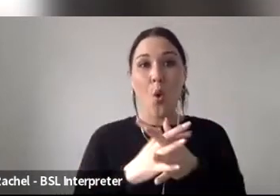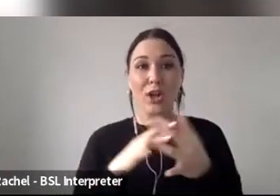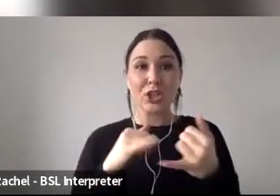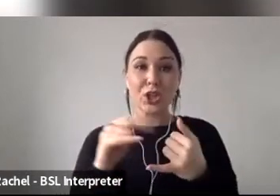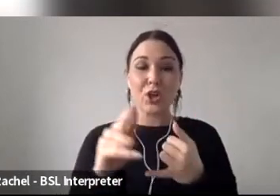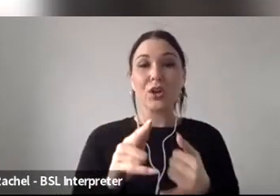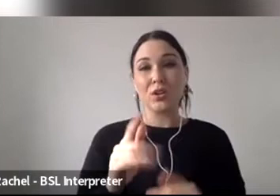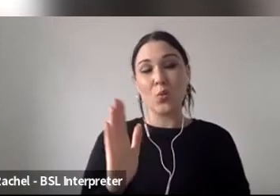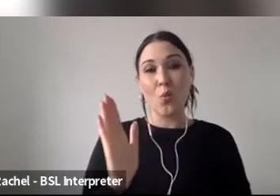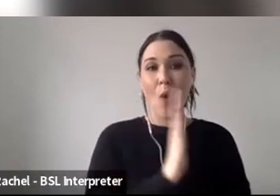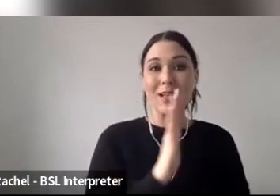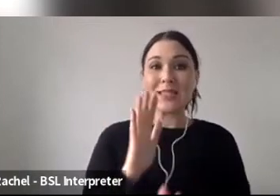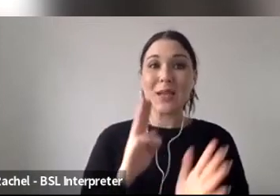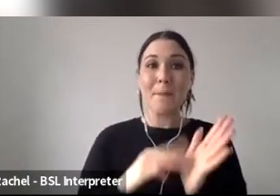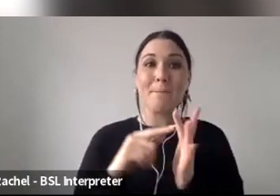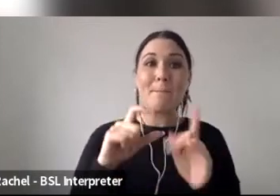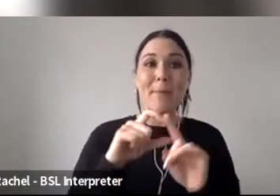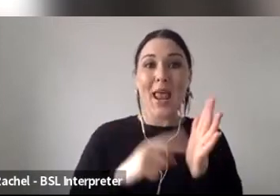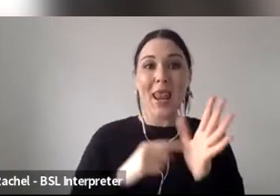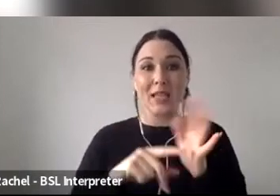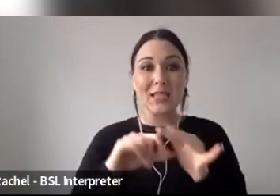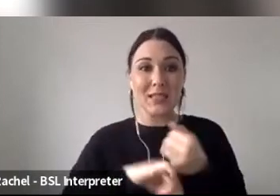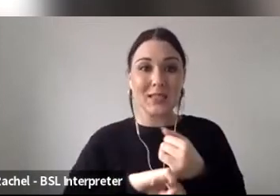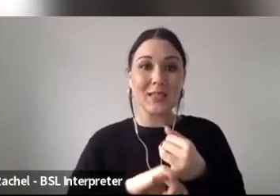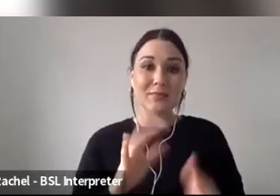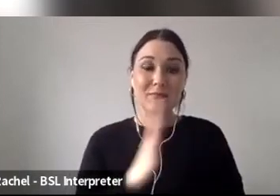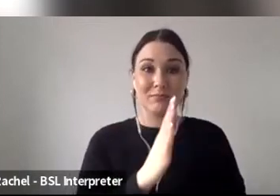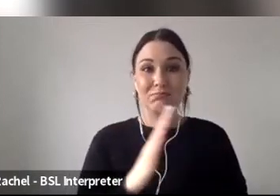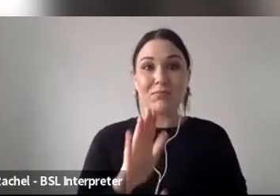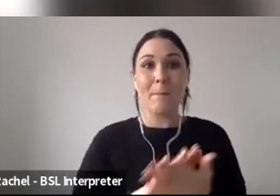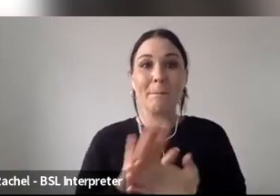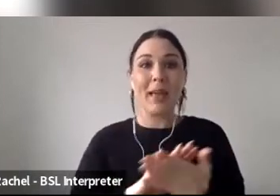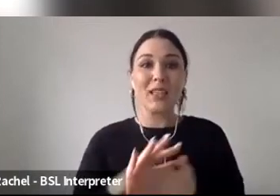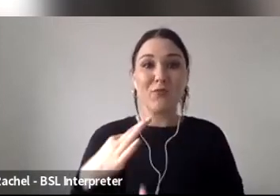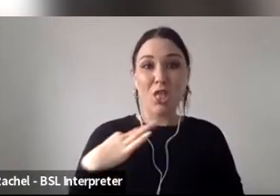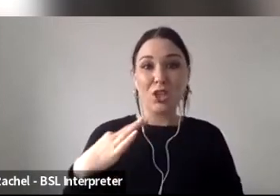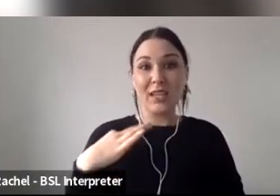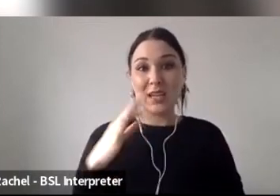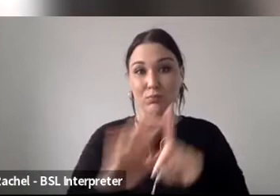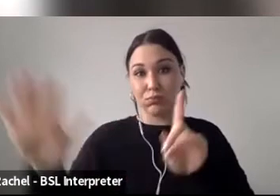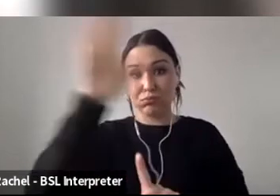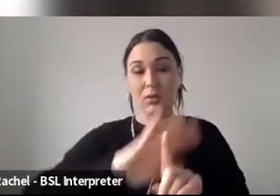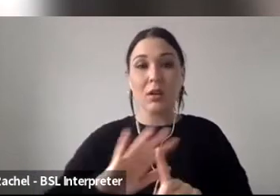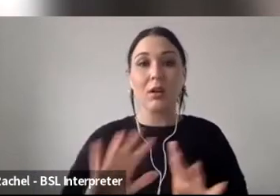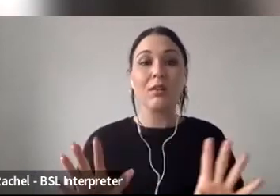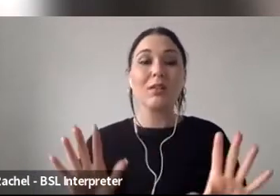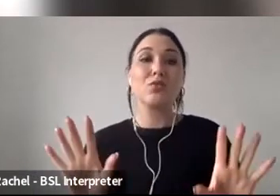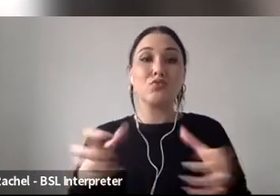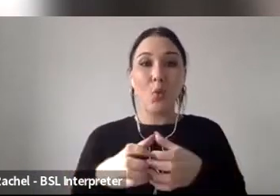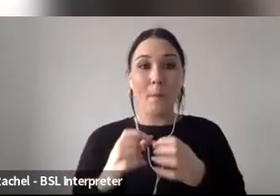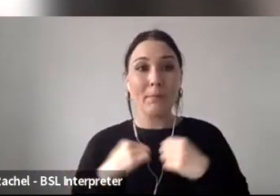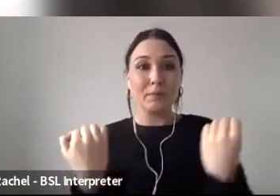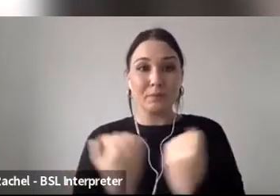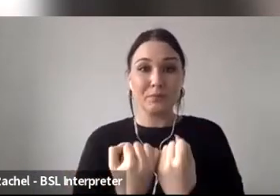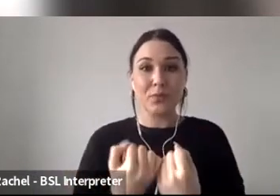West Midlands. So what that means is, we're a volunteer group. We have about